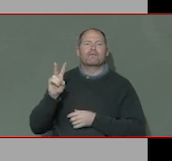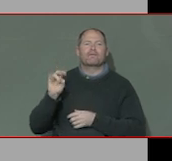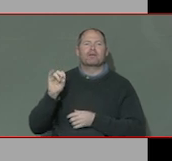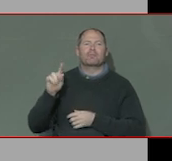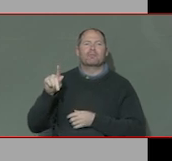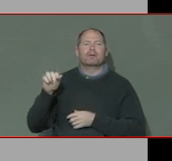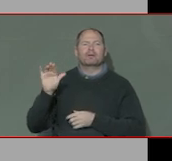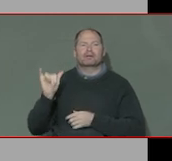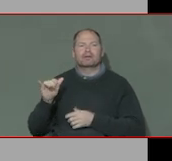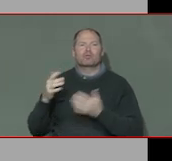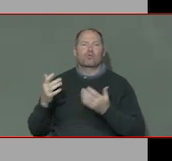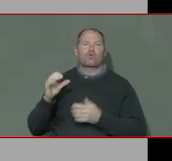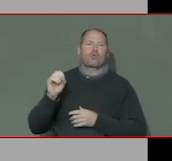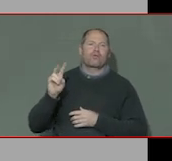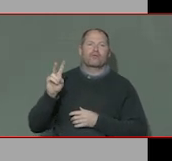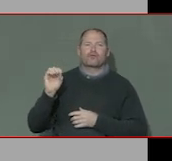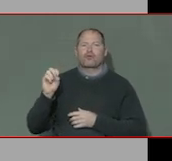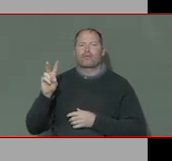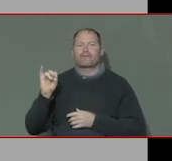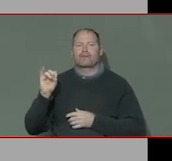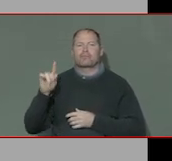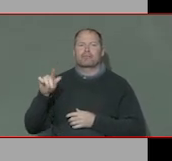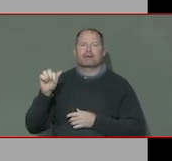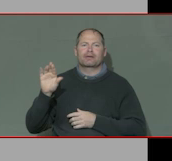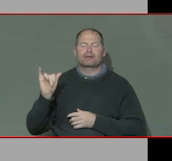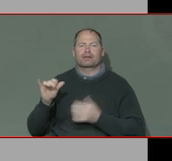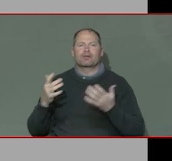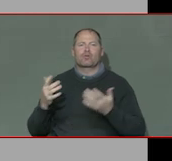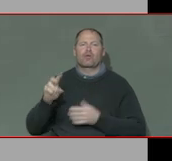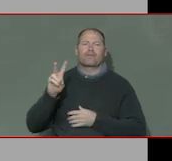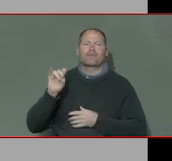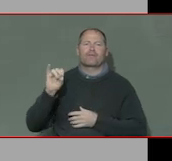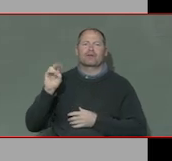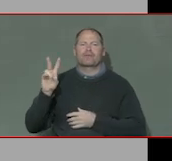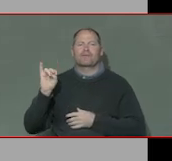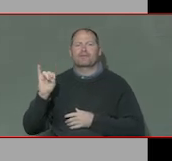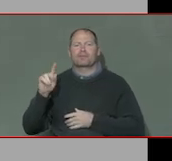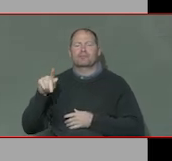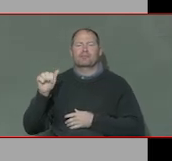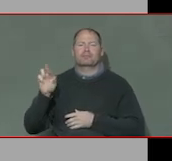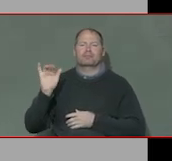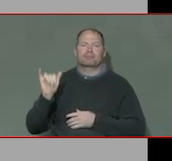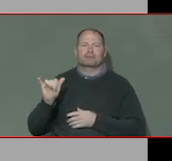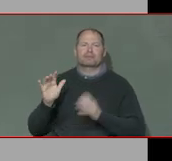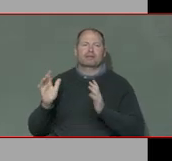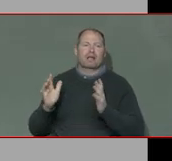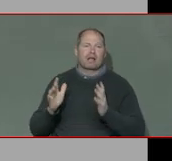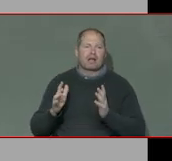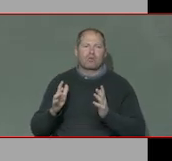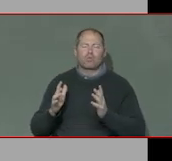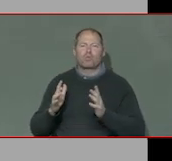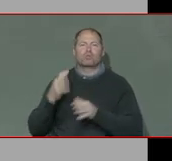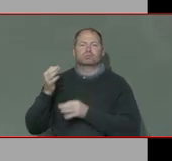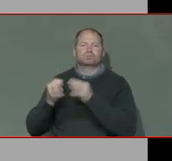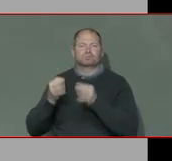or vivipary, what if they say it's live birth, or there's an egg, or the egg is inside and it's going outwards.